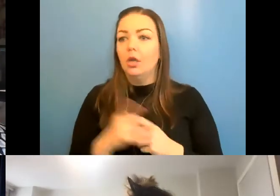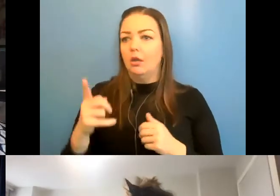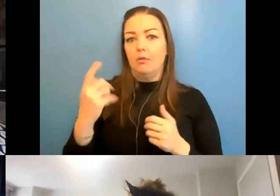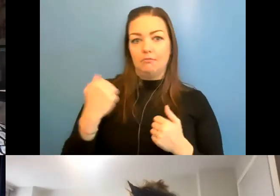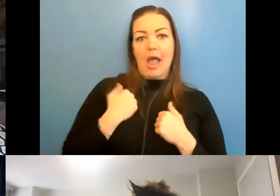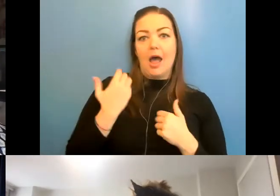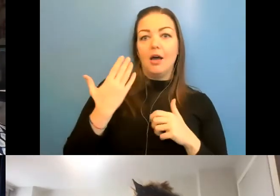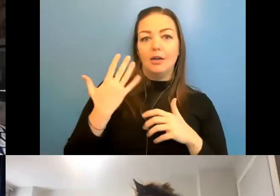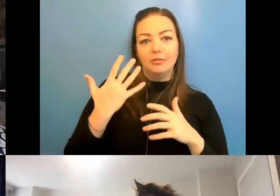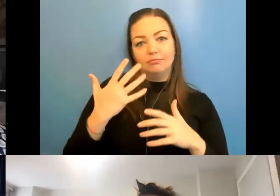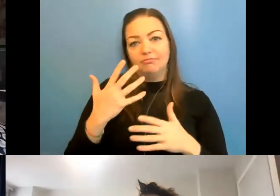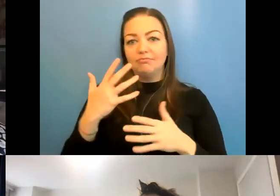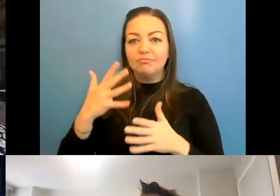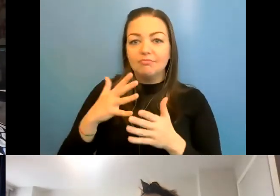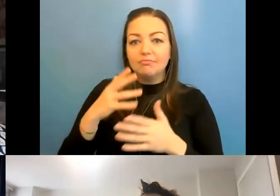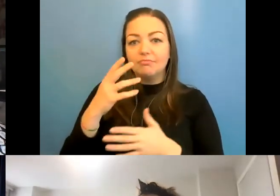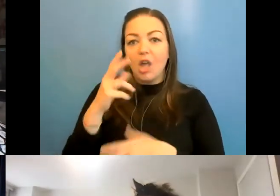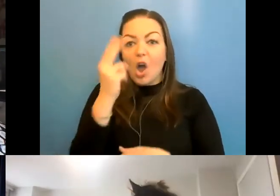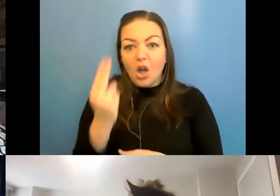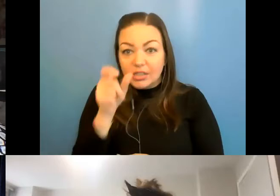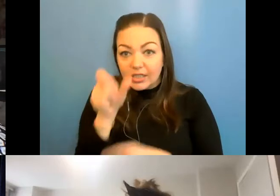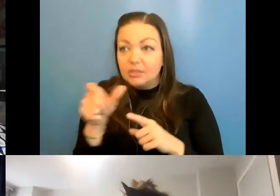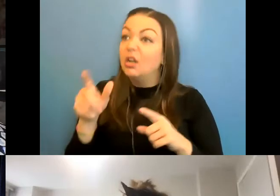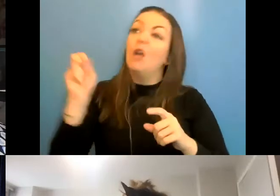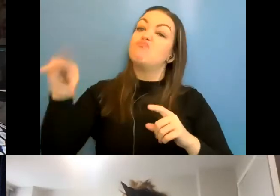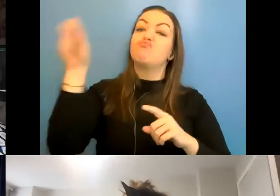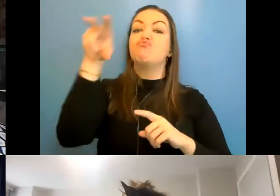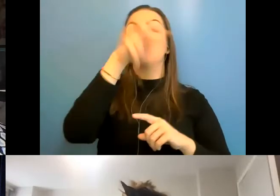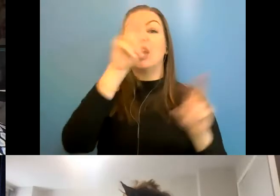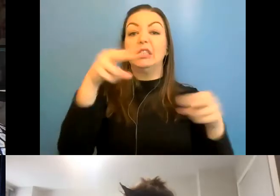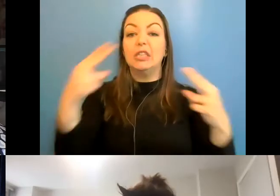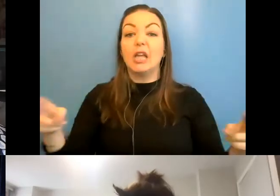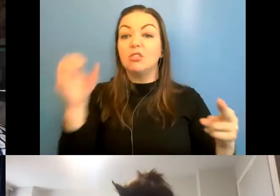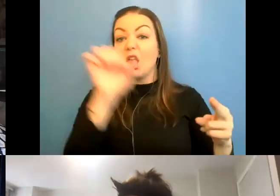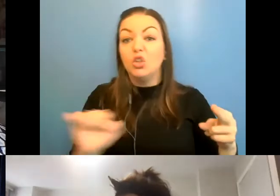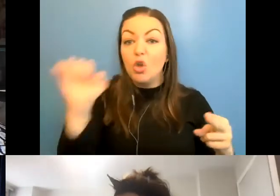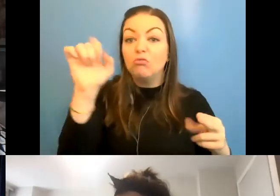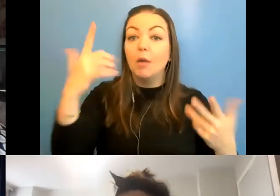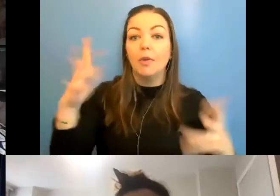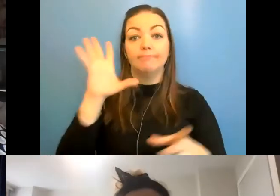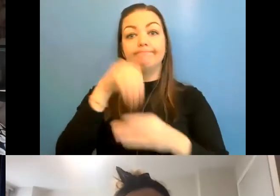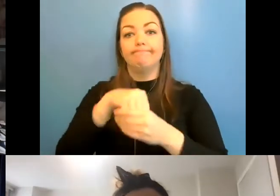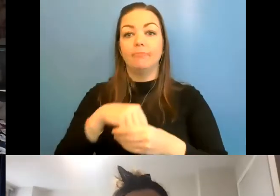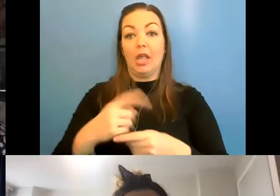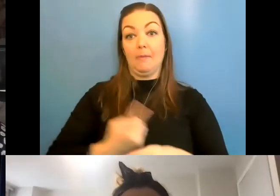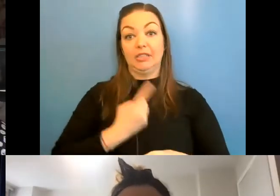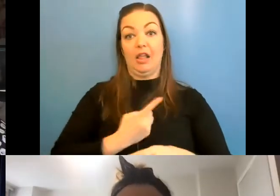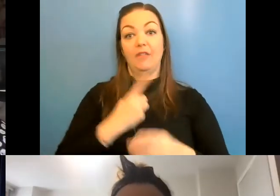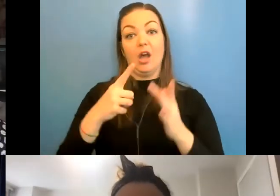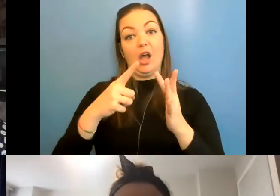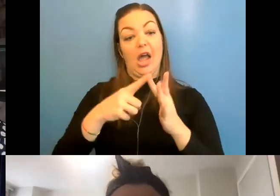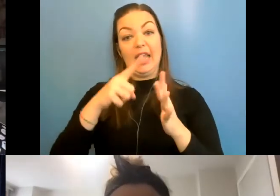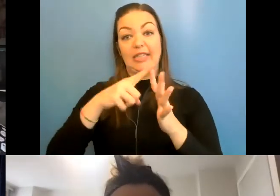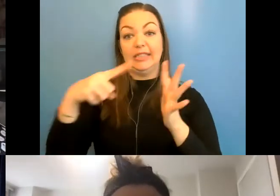performing extensively within Europe. We've been members of IETM and attending events and networking